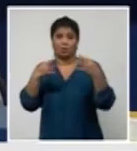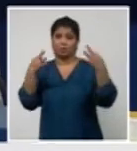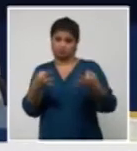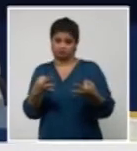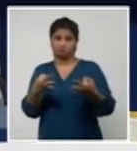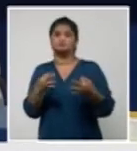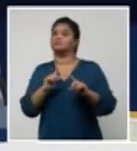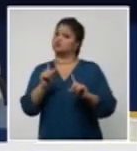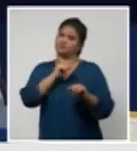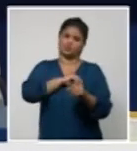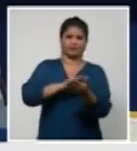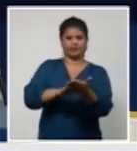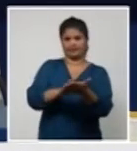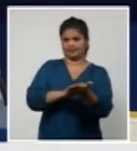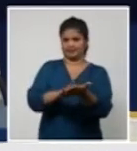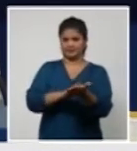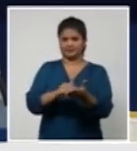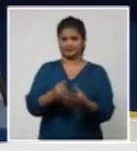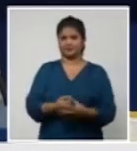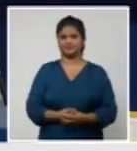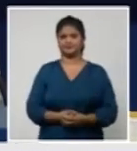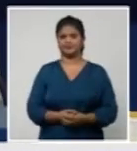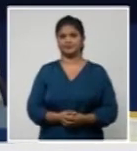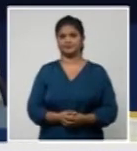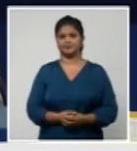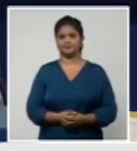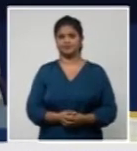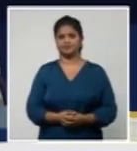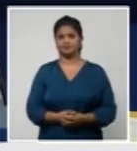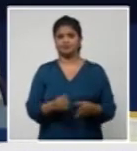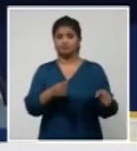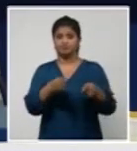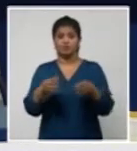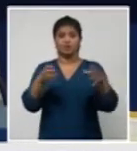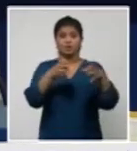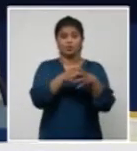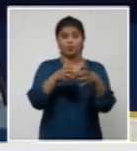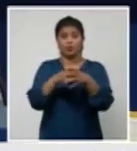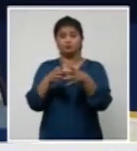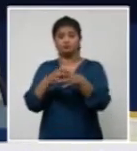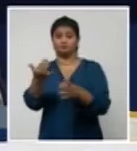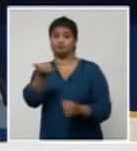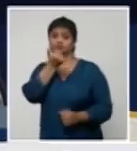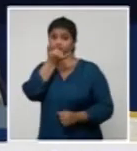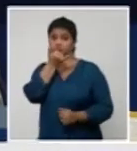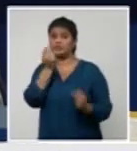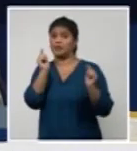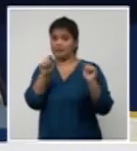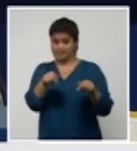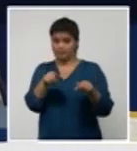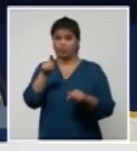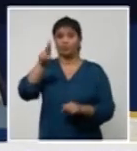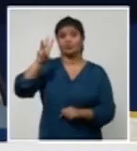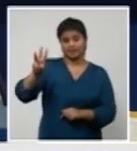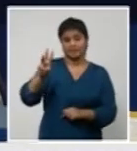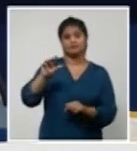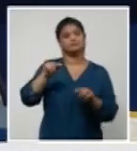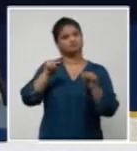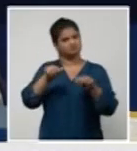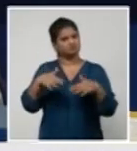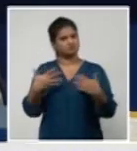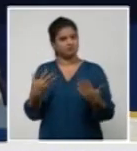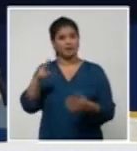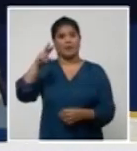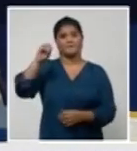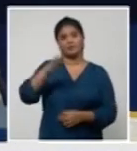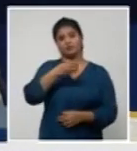16. All of these children are from, well, let me start by saying that of the 13